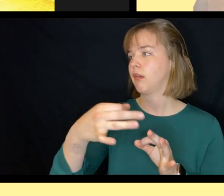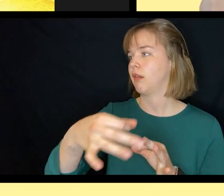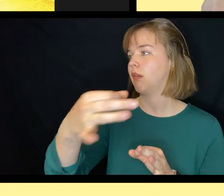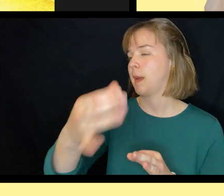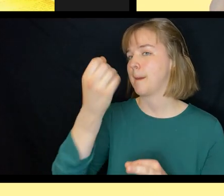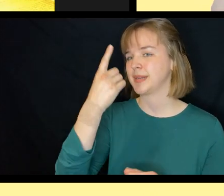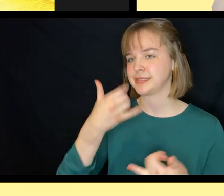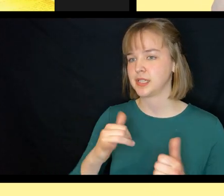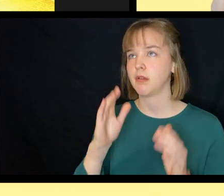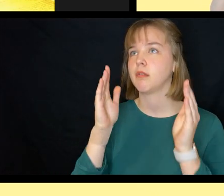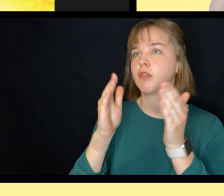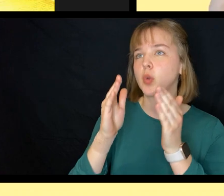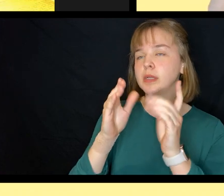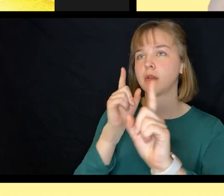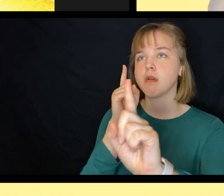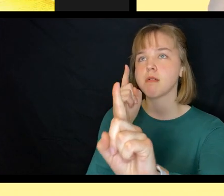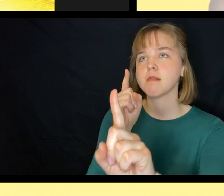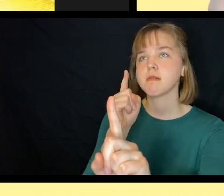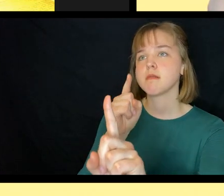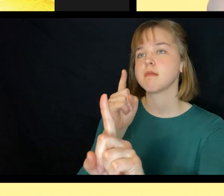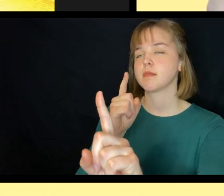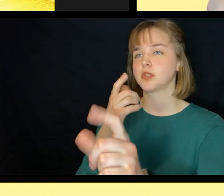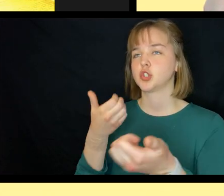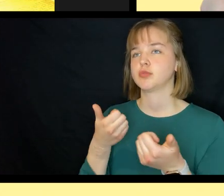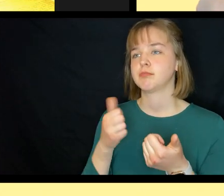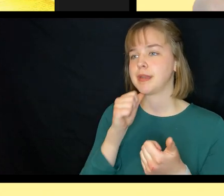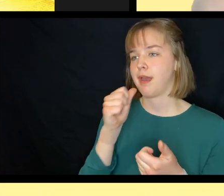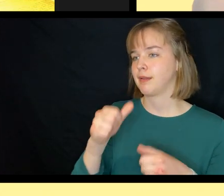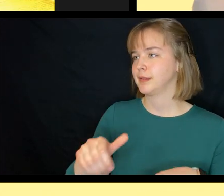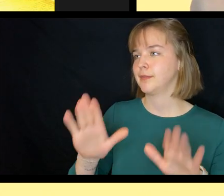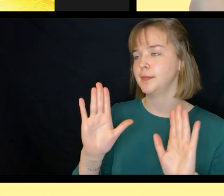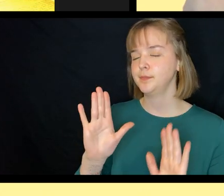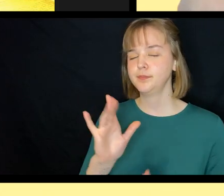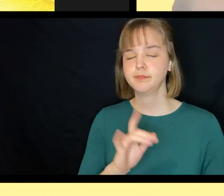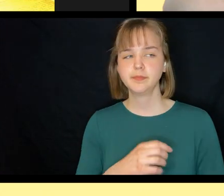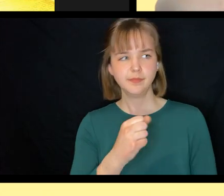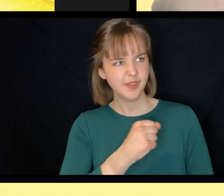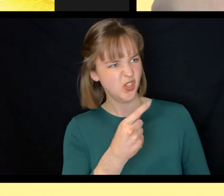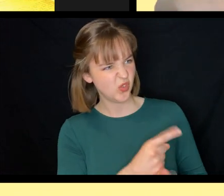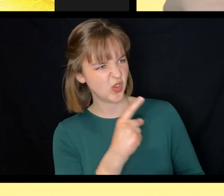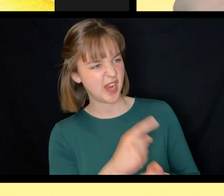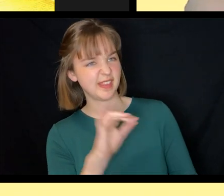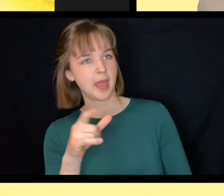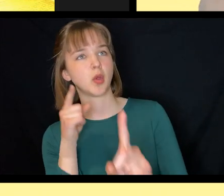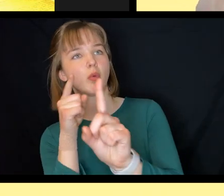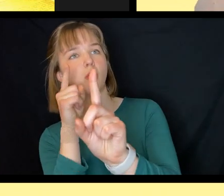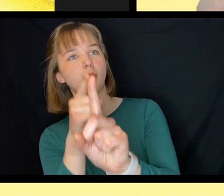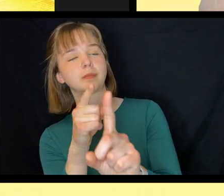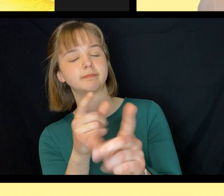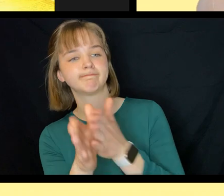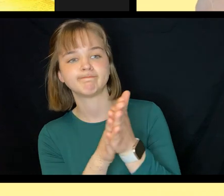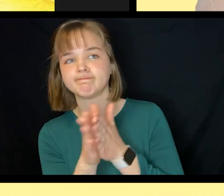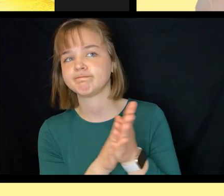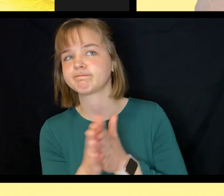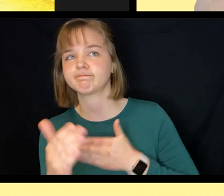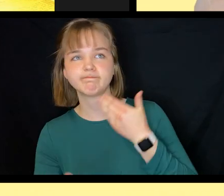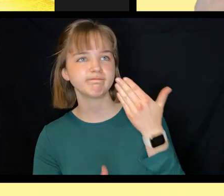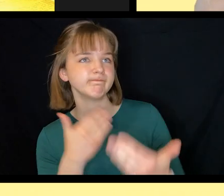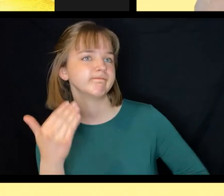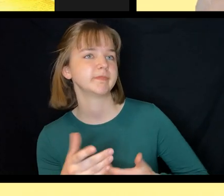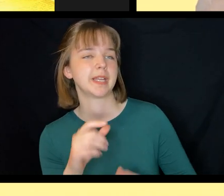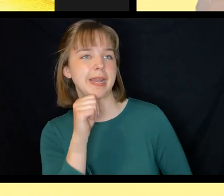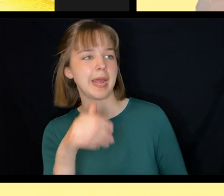yeah, you gotta trying to keep your eye on the prize and stay motivated has probably been a challenge for a lot of people. So